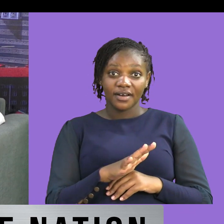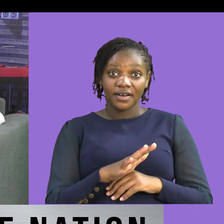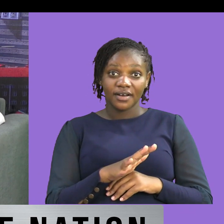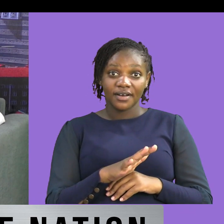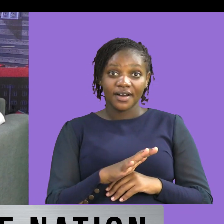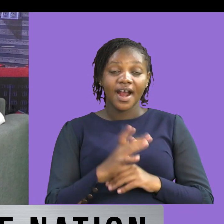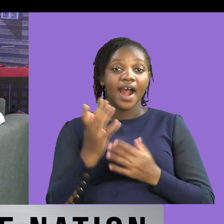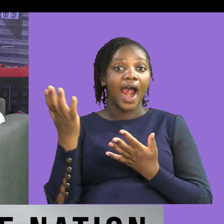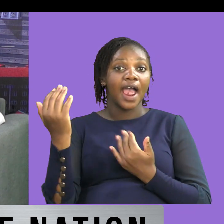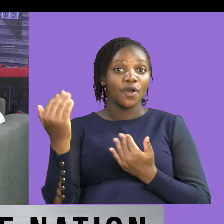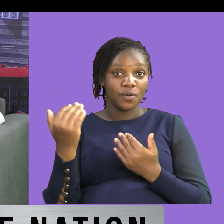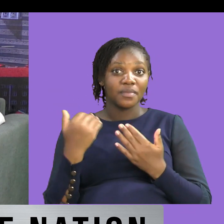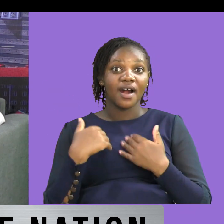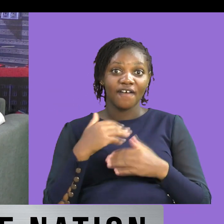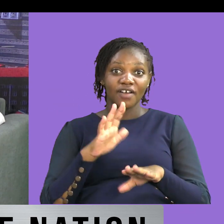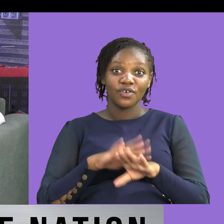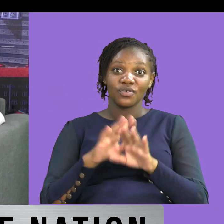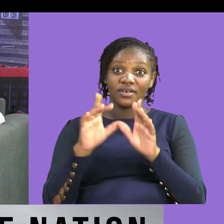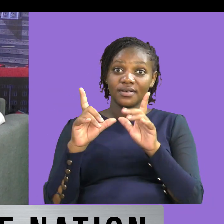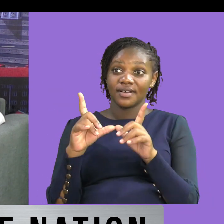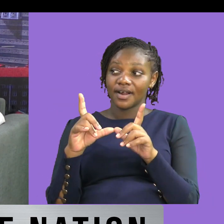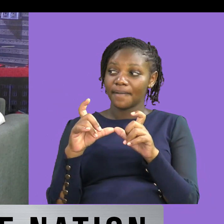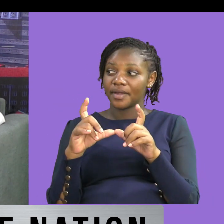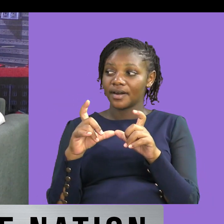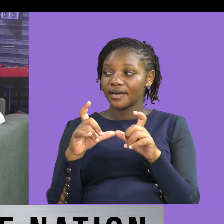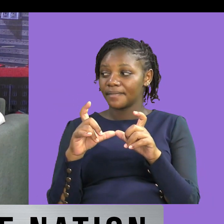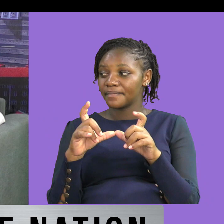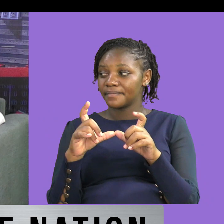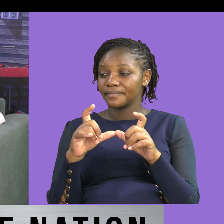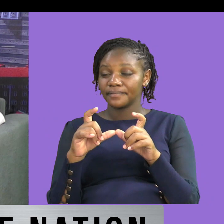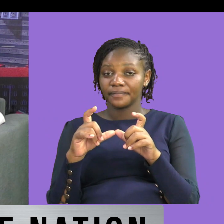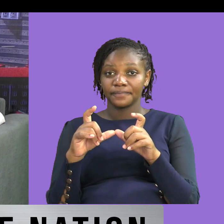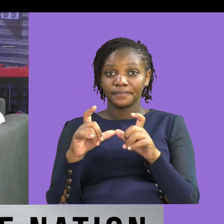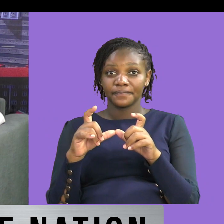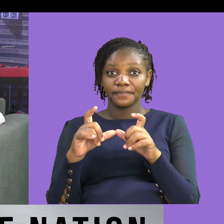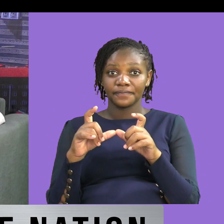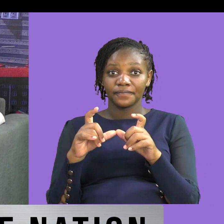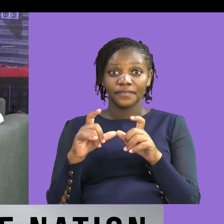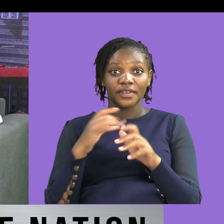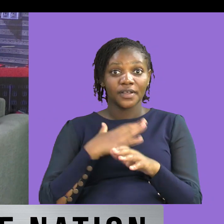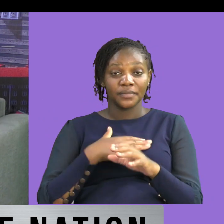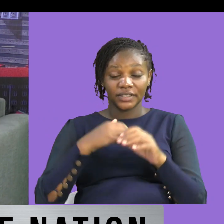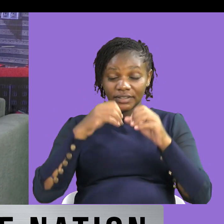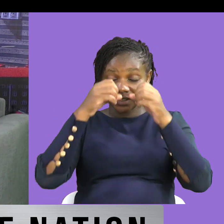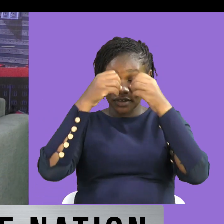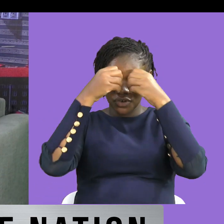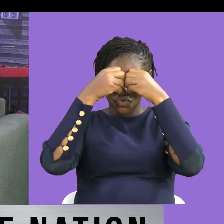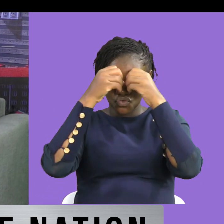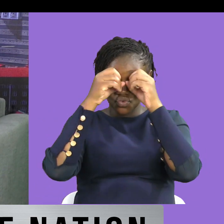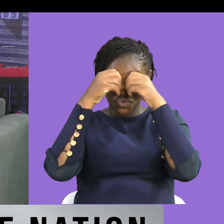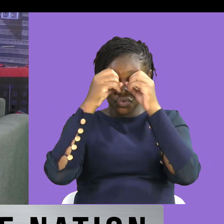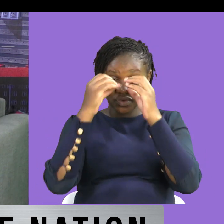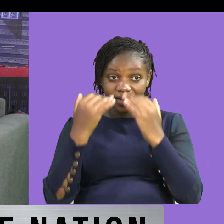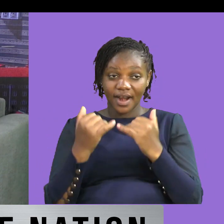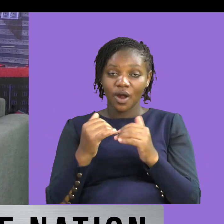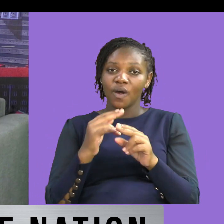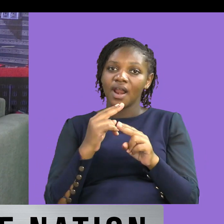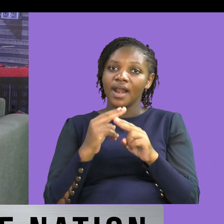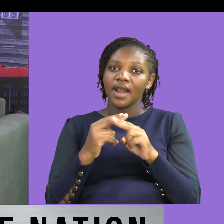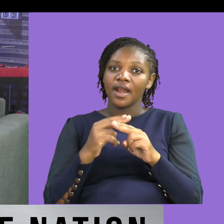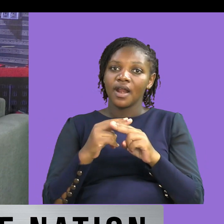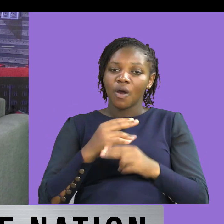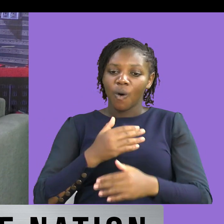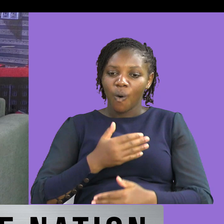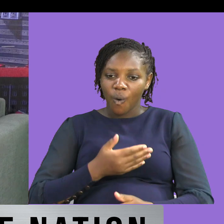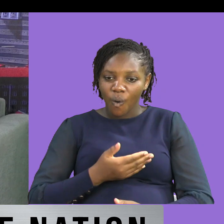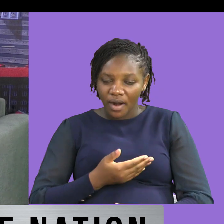it's camera friendly. It's not a bad phone. It's not a bad phone. Just Google right now the name Honorable Crystal